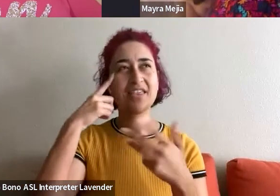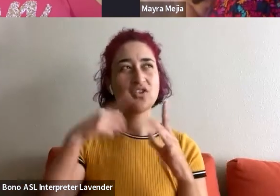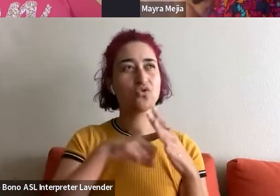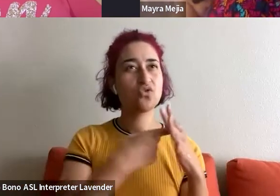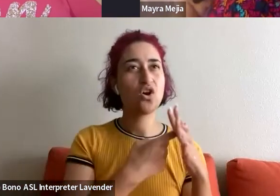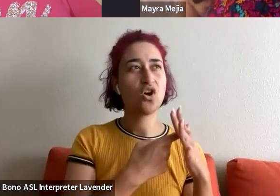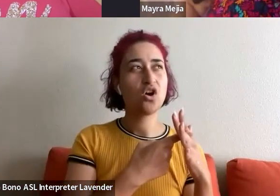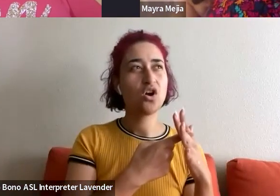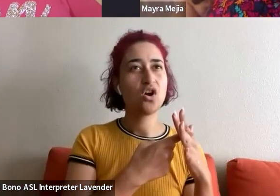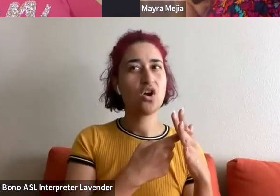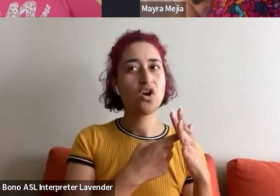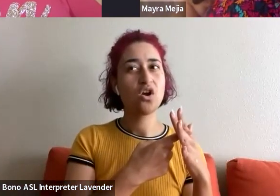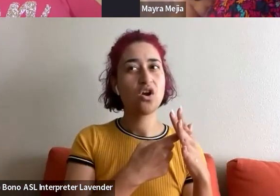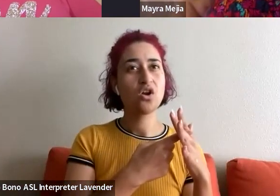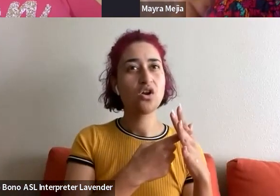let me see.